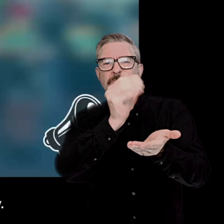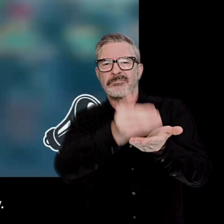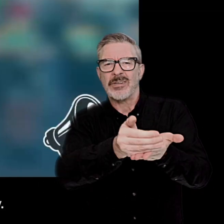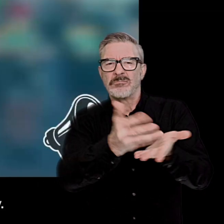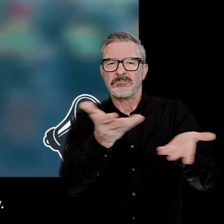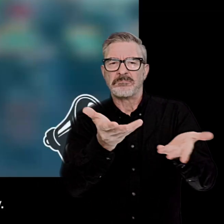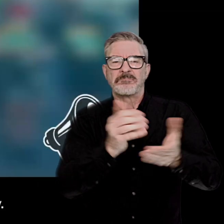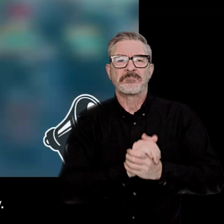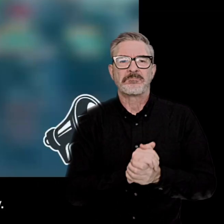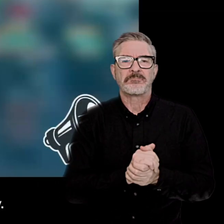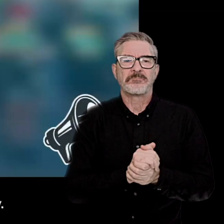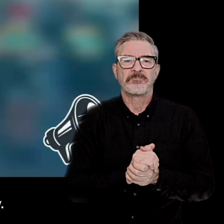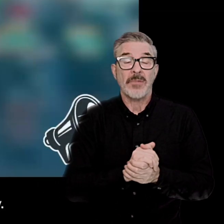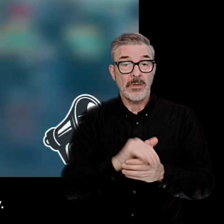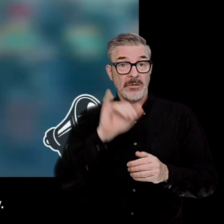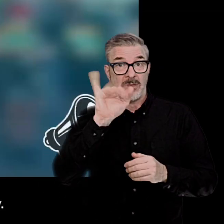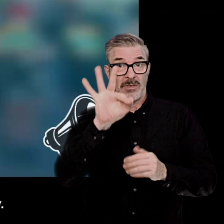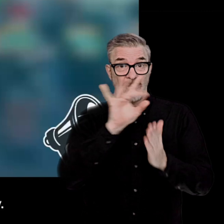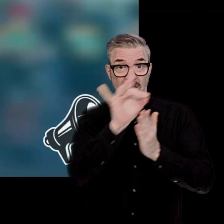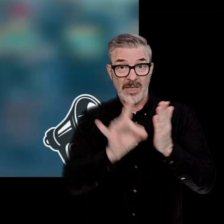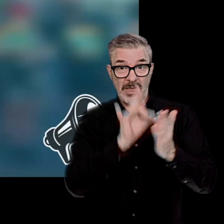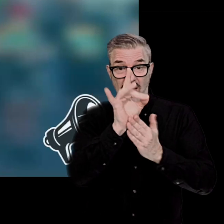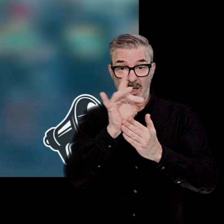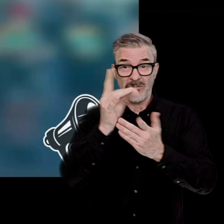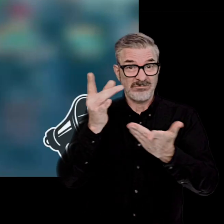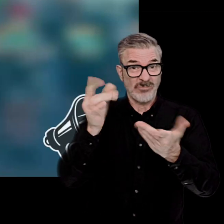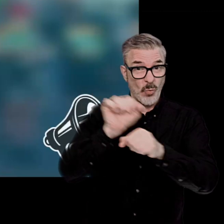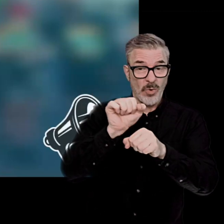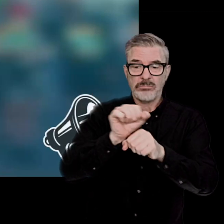at 1.5 times your regular rate of pay.